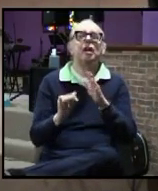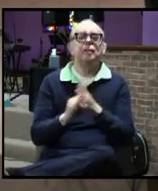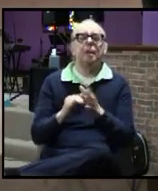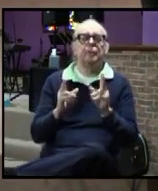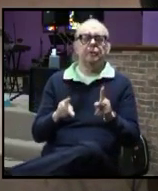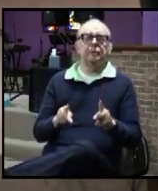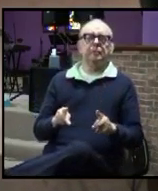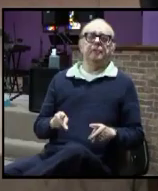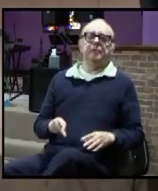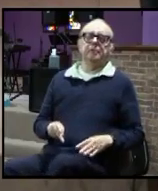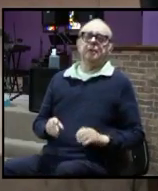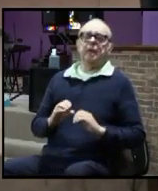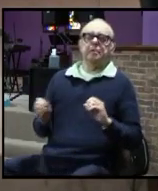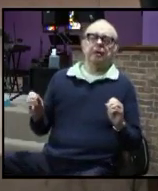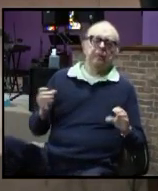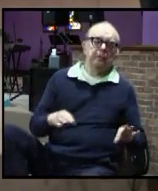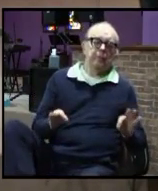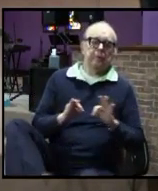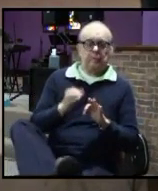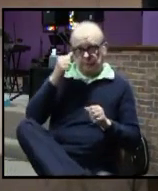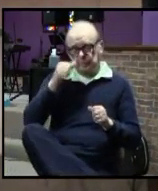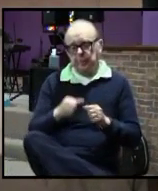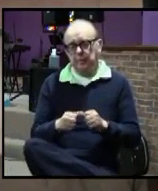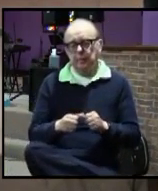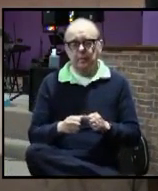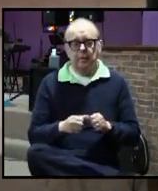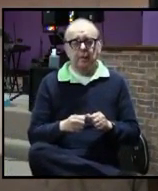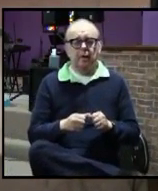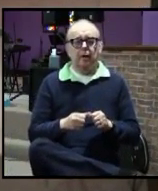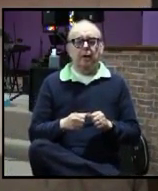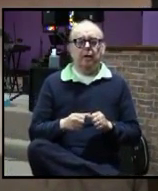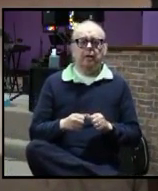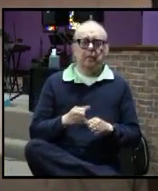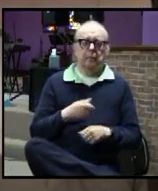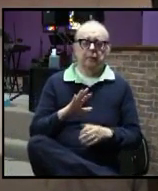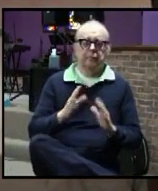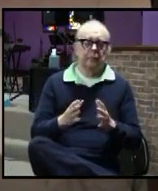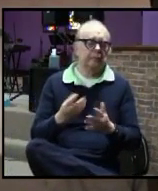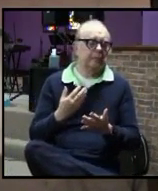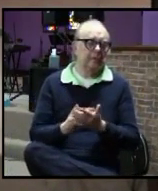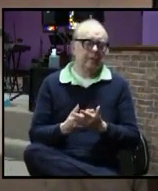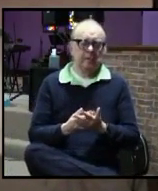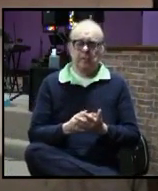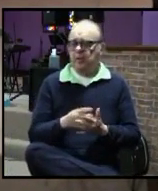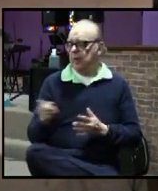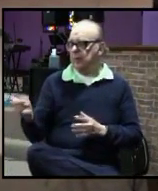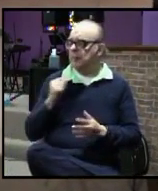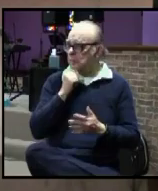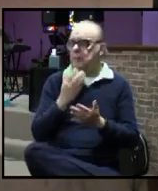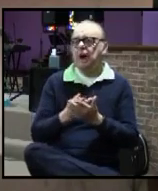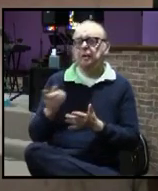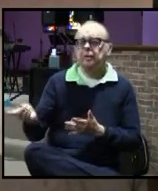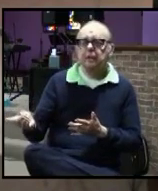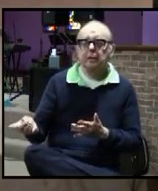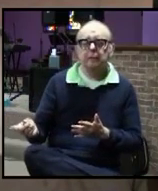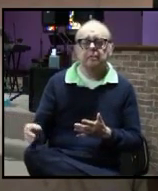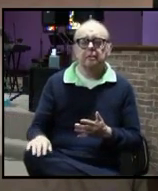changed. Nothing for them, because remember, there's a religious group of people and they're good, and these people aren't